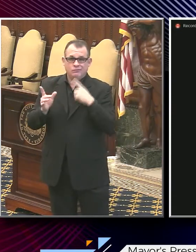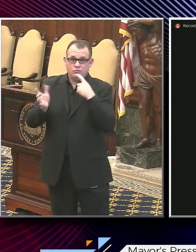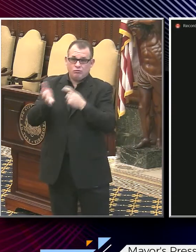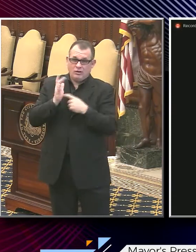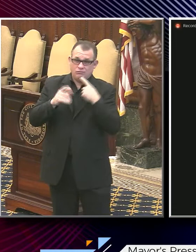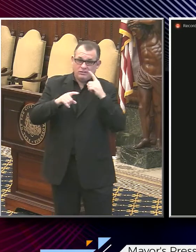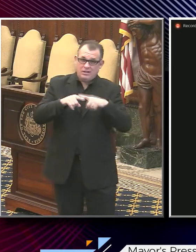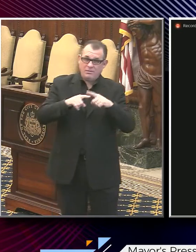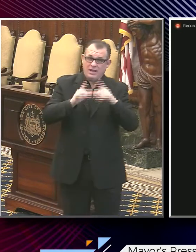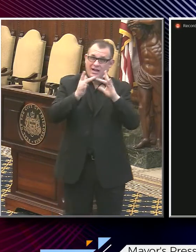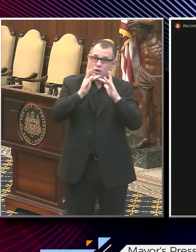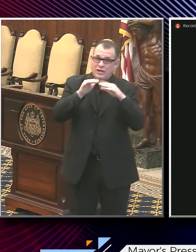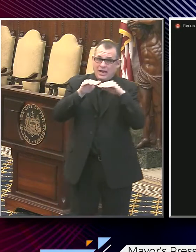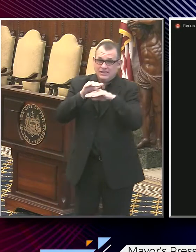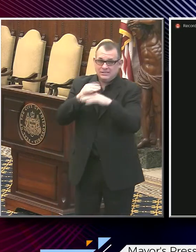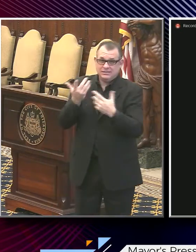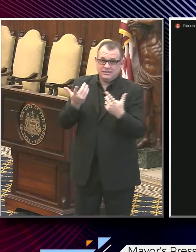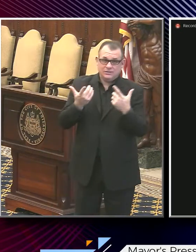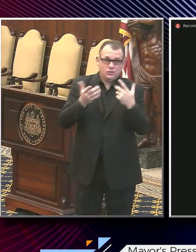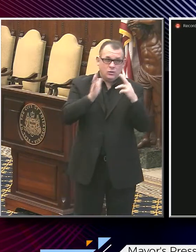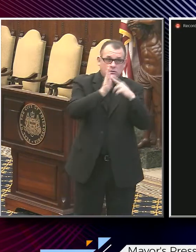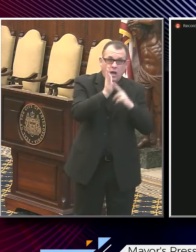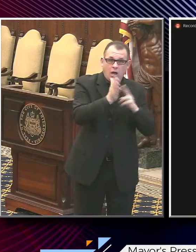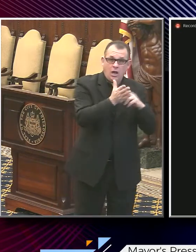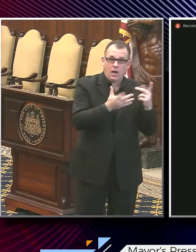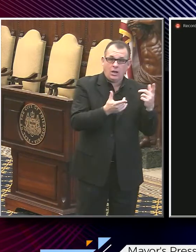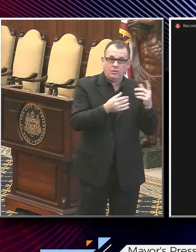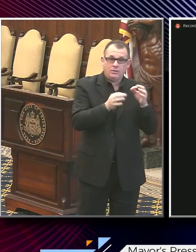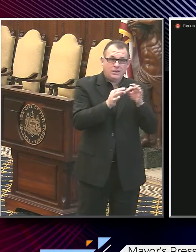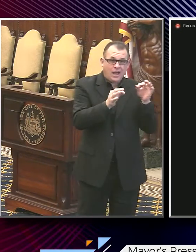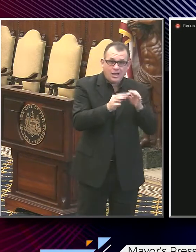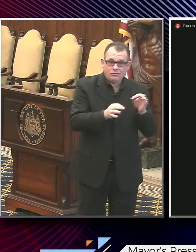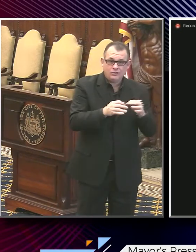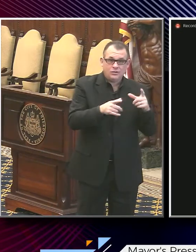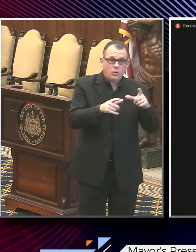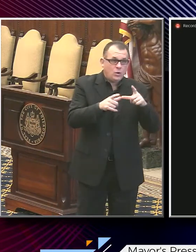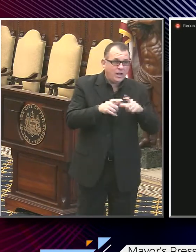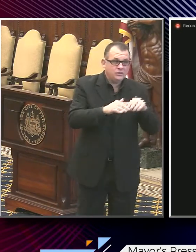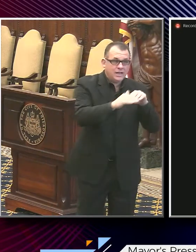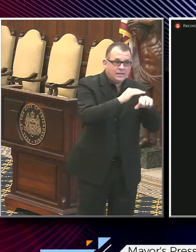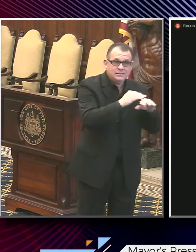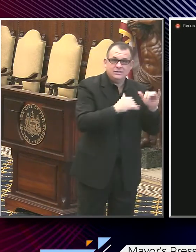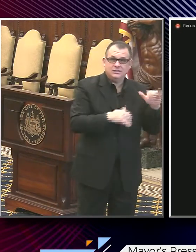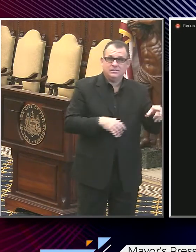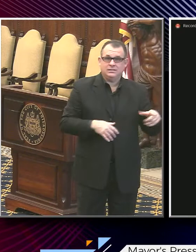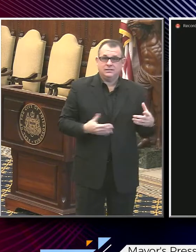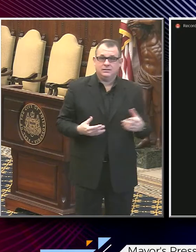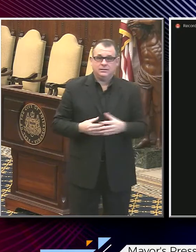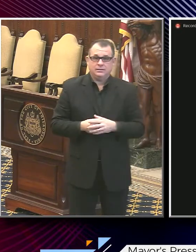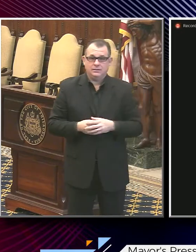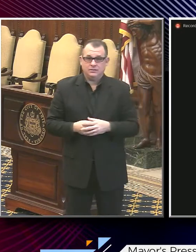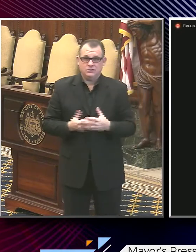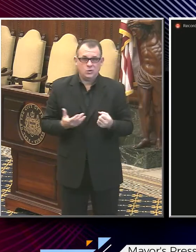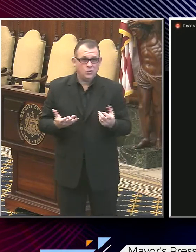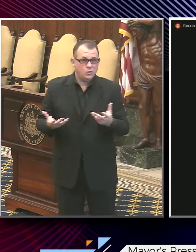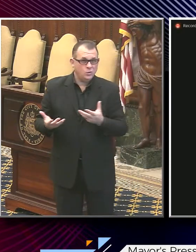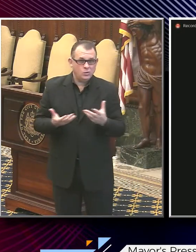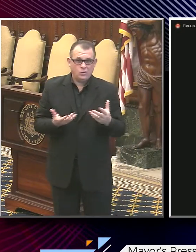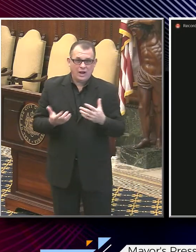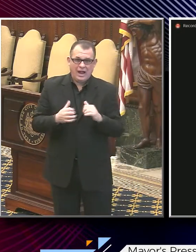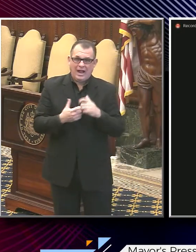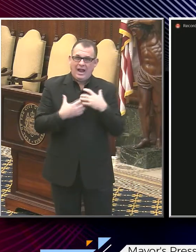reliable internet access, or other signups would require some form of language and location access, particularly as we open this up to no longer